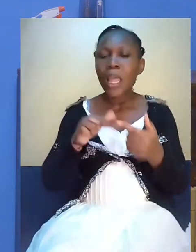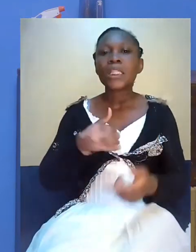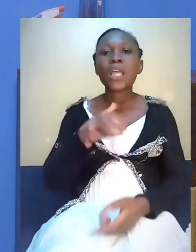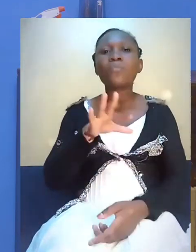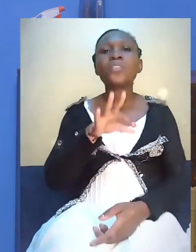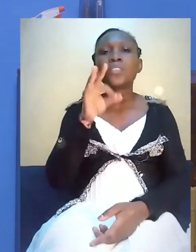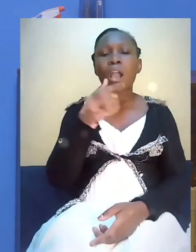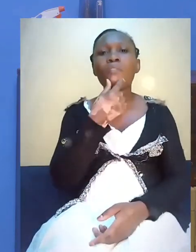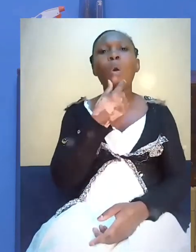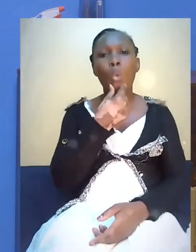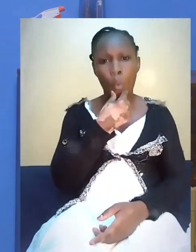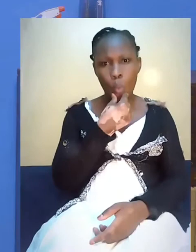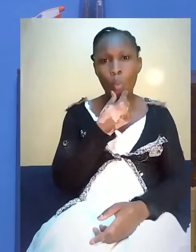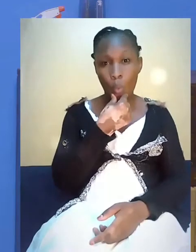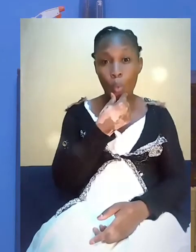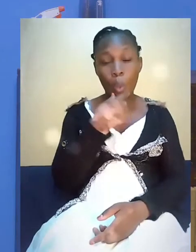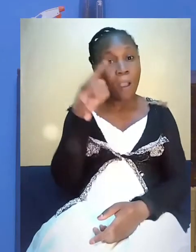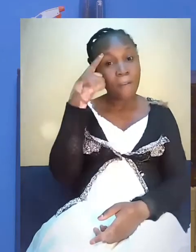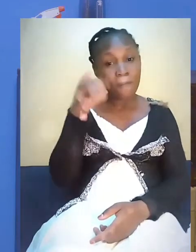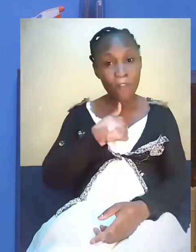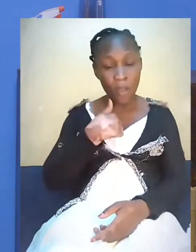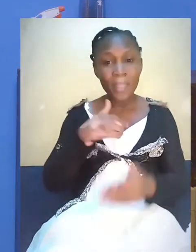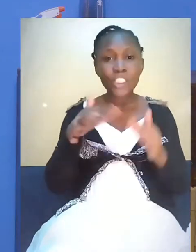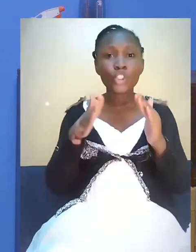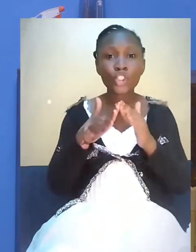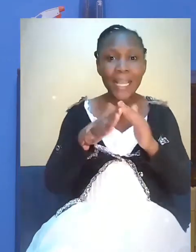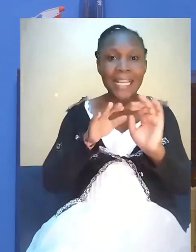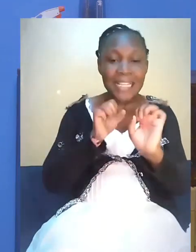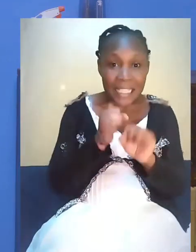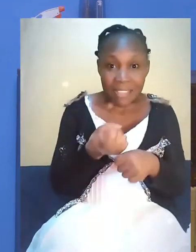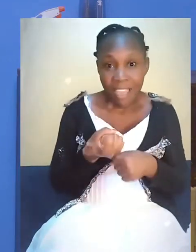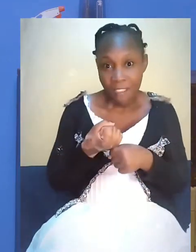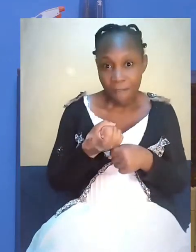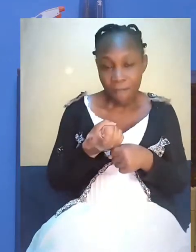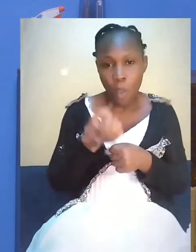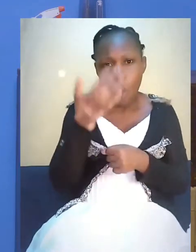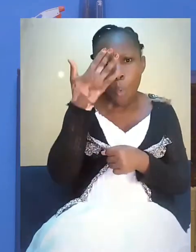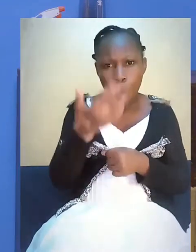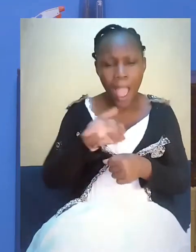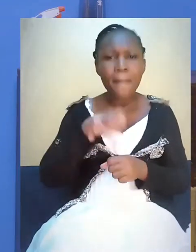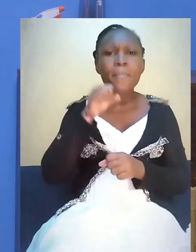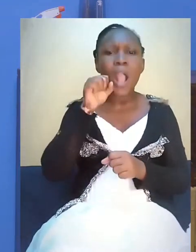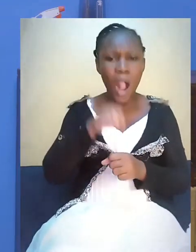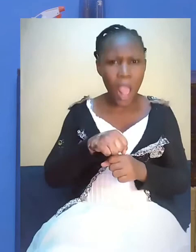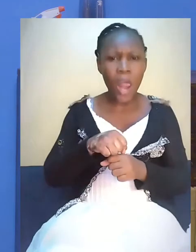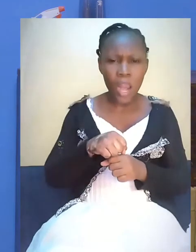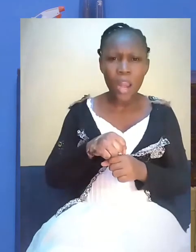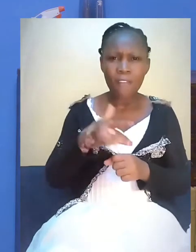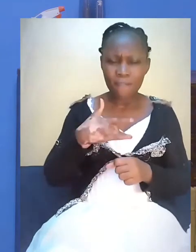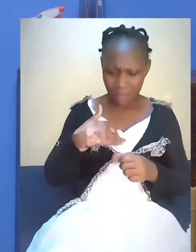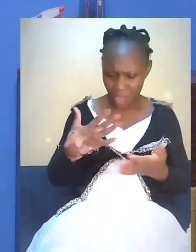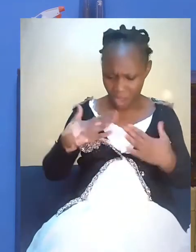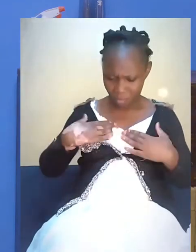it's because for me, the loo is a safe space. It's a space where I can be vulnerable. It's a space where I can be